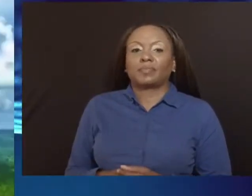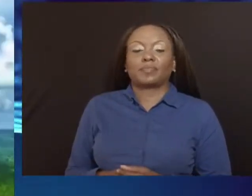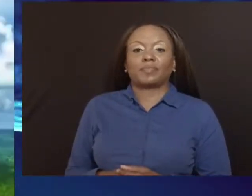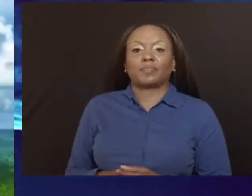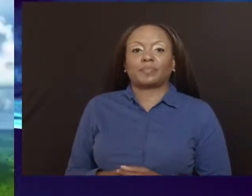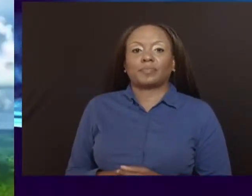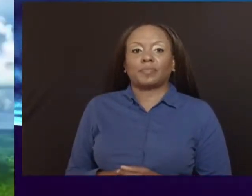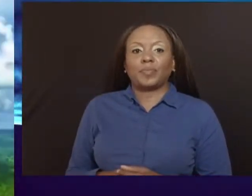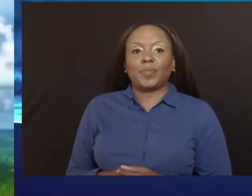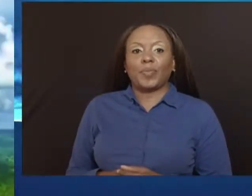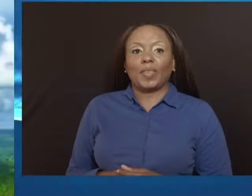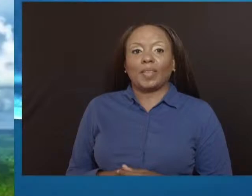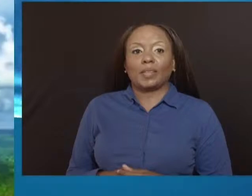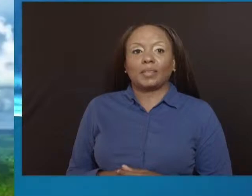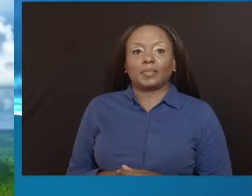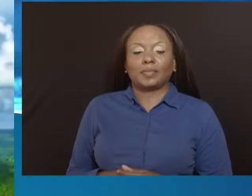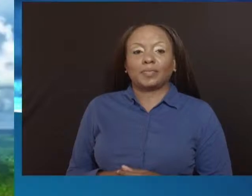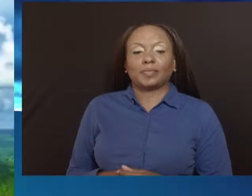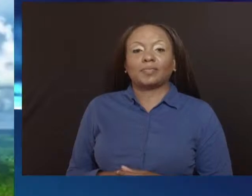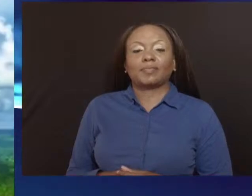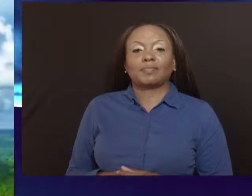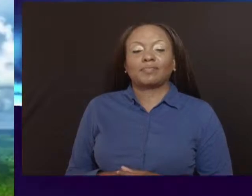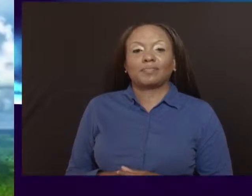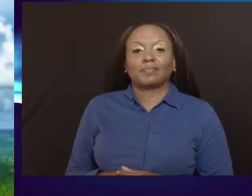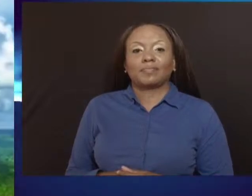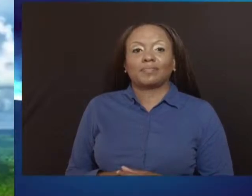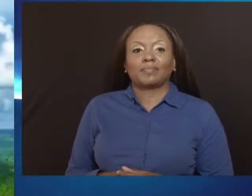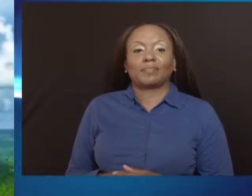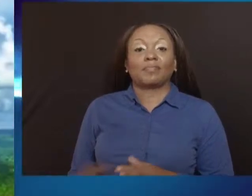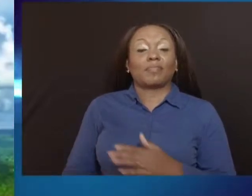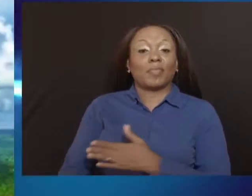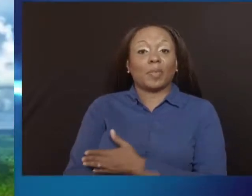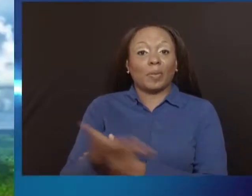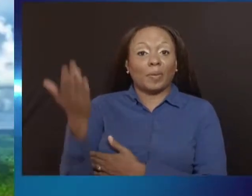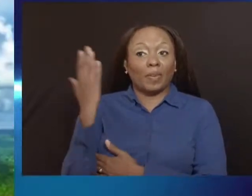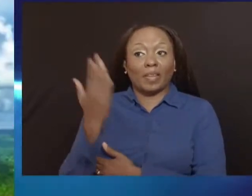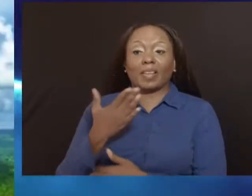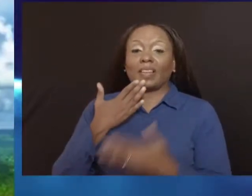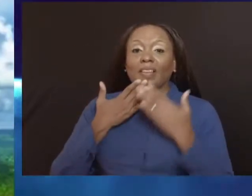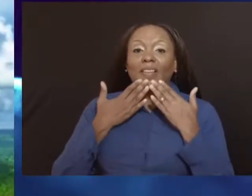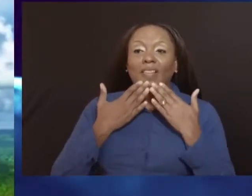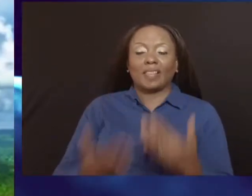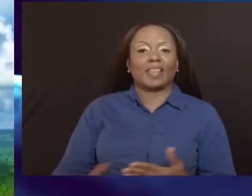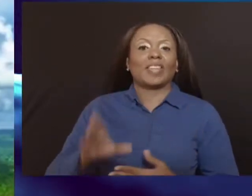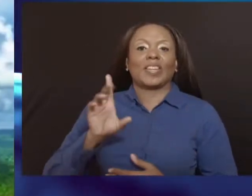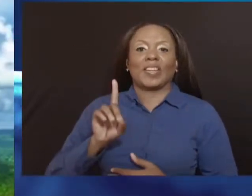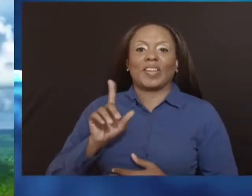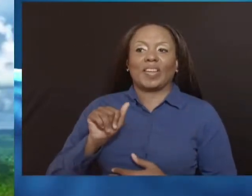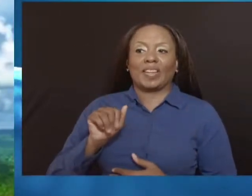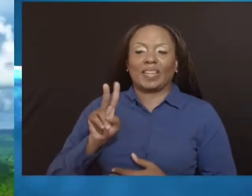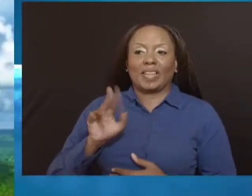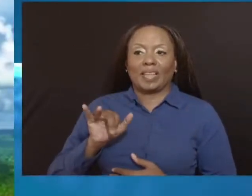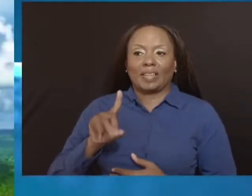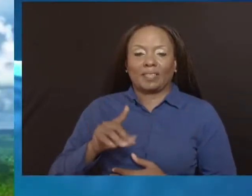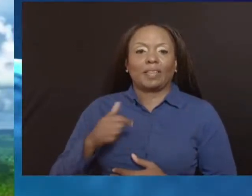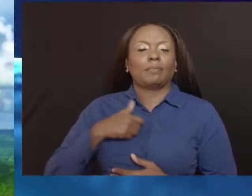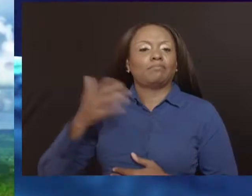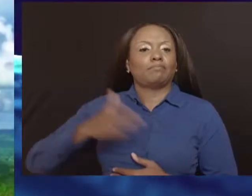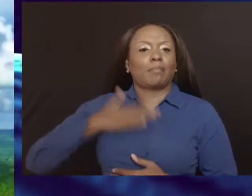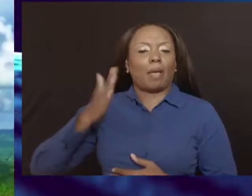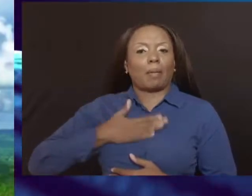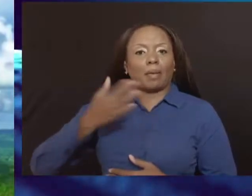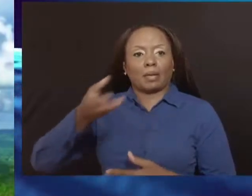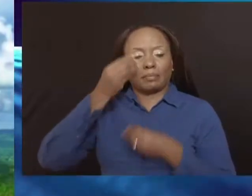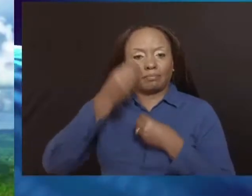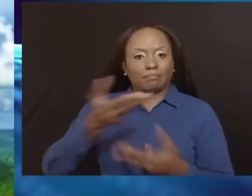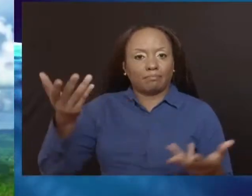Good morning. Thank you very much, David, for having us, and I am happy to give an update on